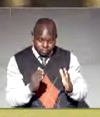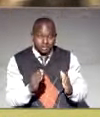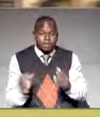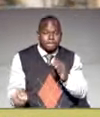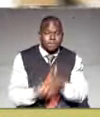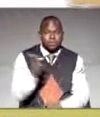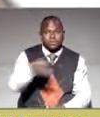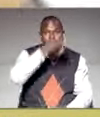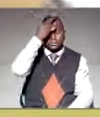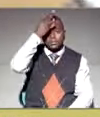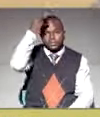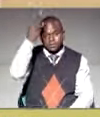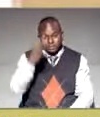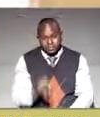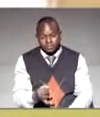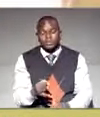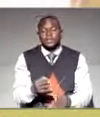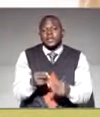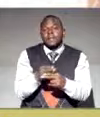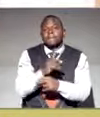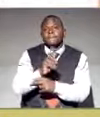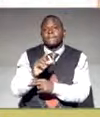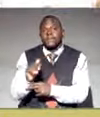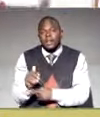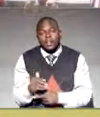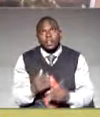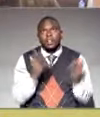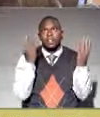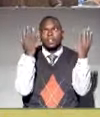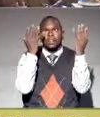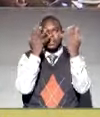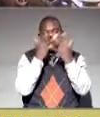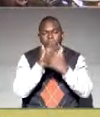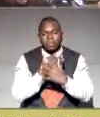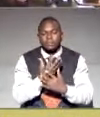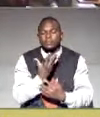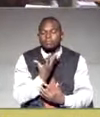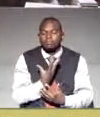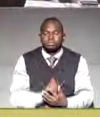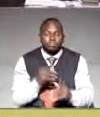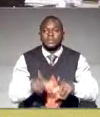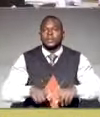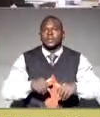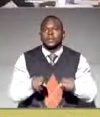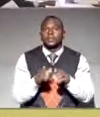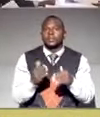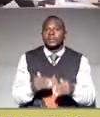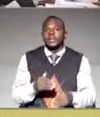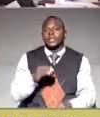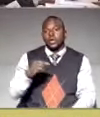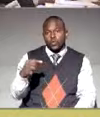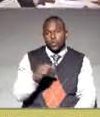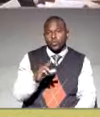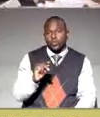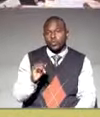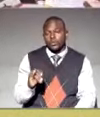up with a decision that in a minute brought a dark cloud cover over Chiteta's life. General Guti said, court